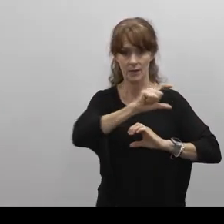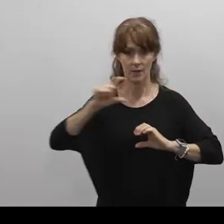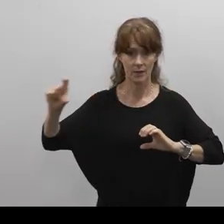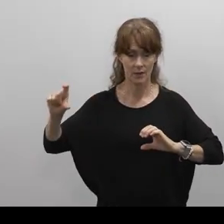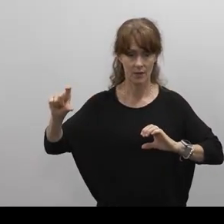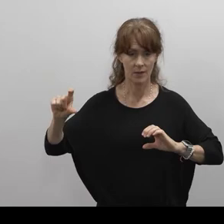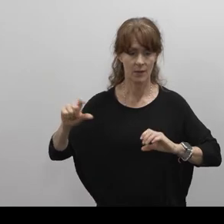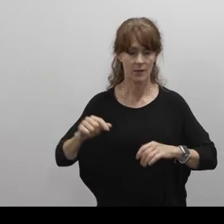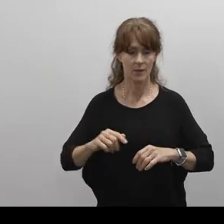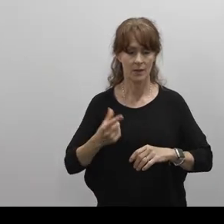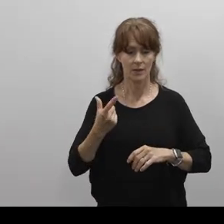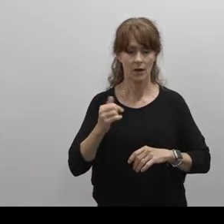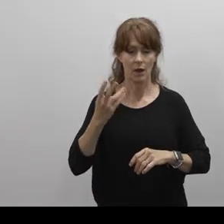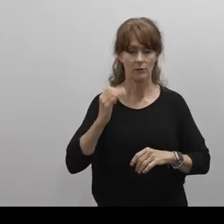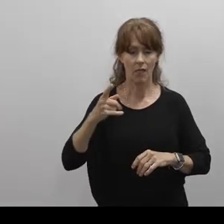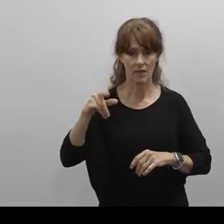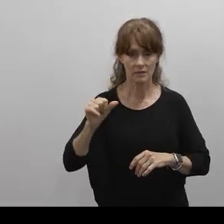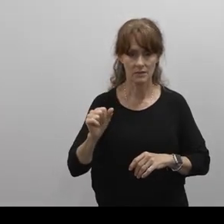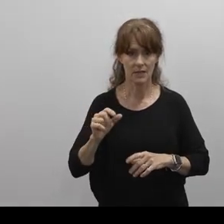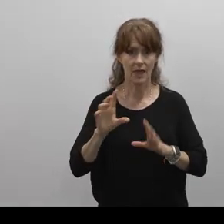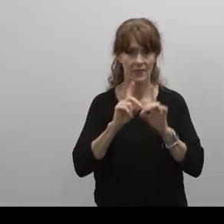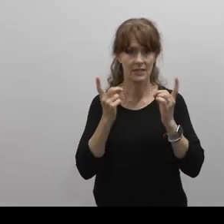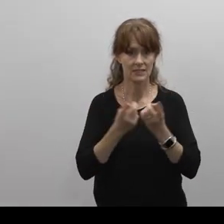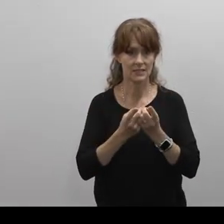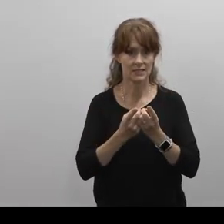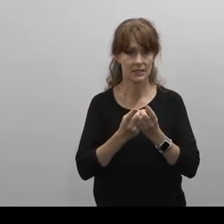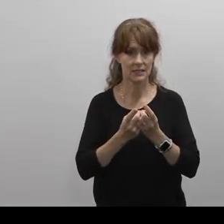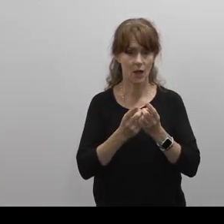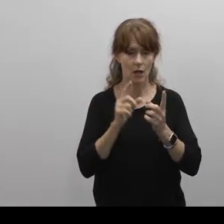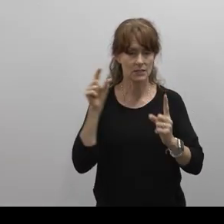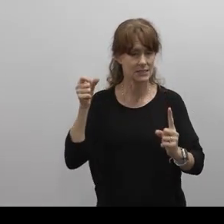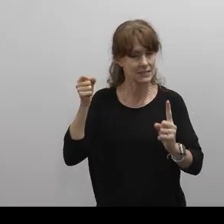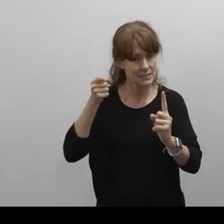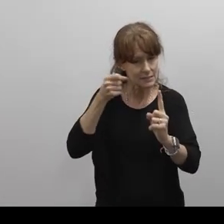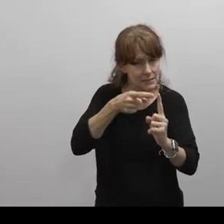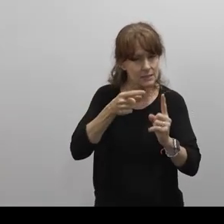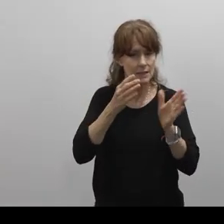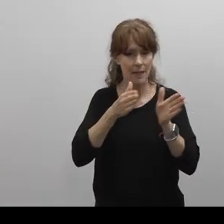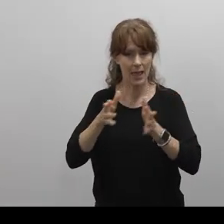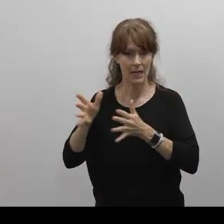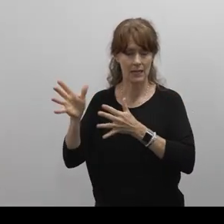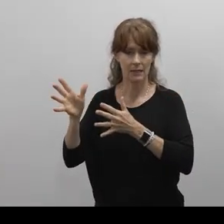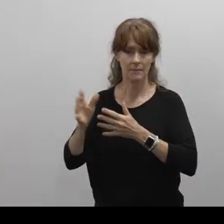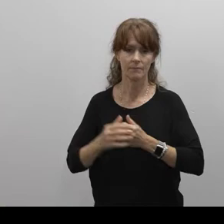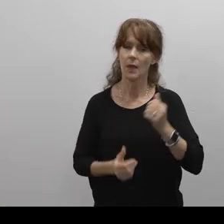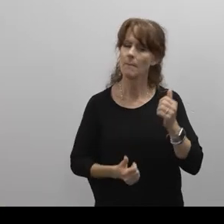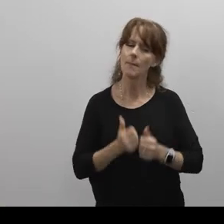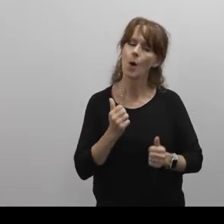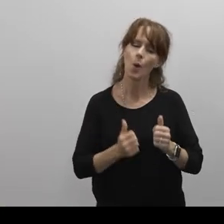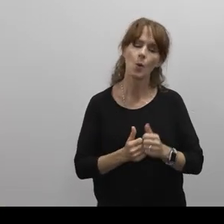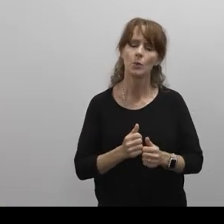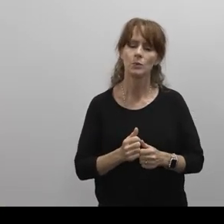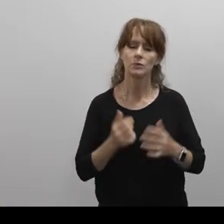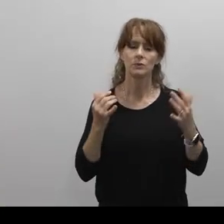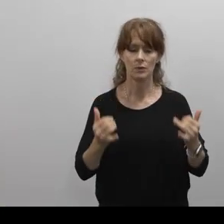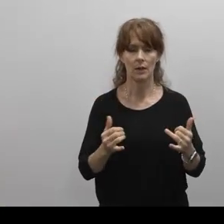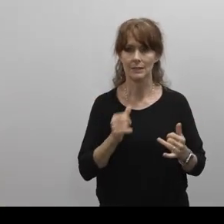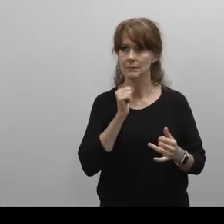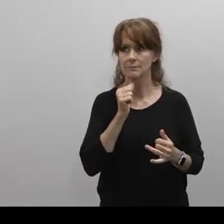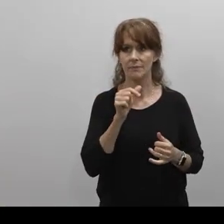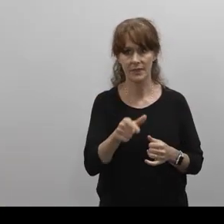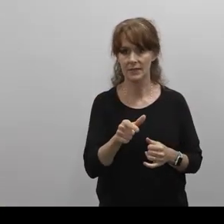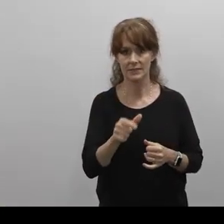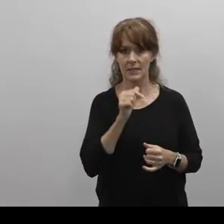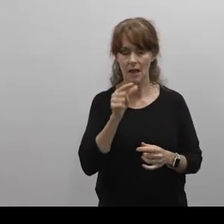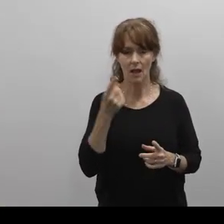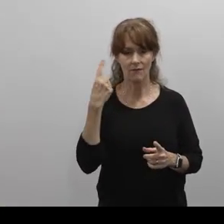and guardrails and also the district's efforts around strategic planning. And mostly I want to say today, this slide is